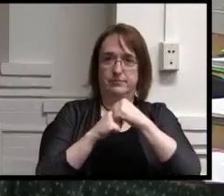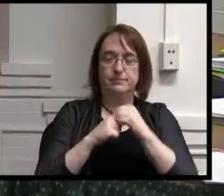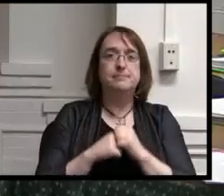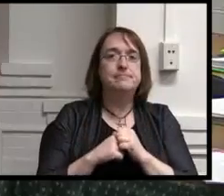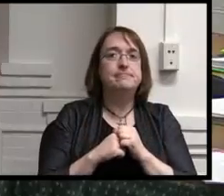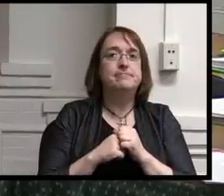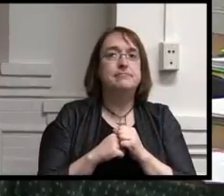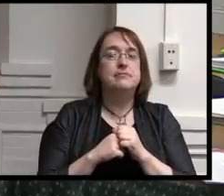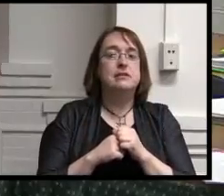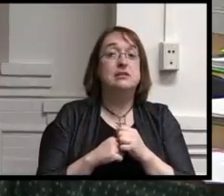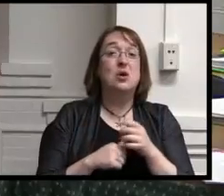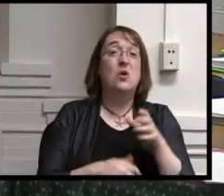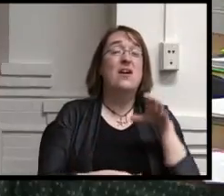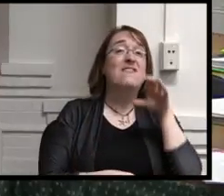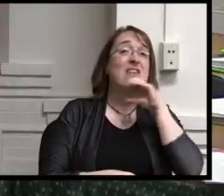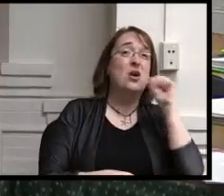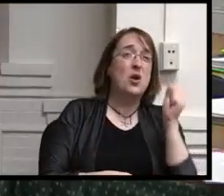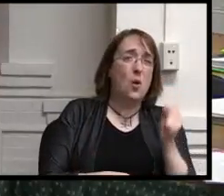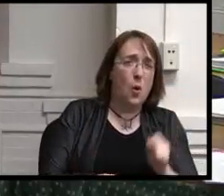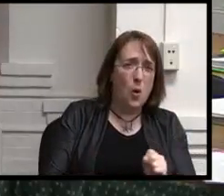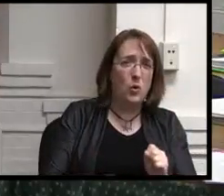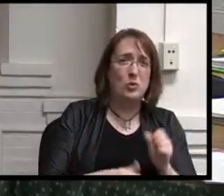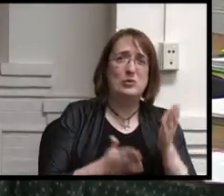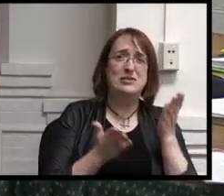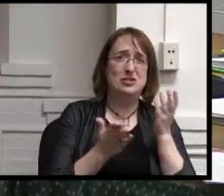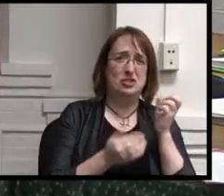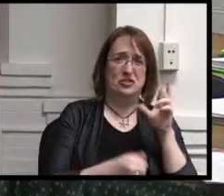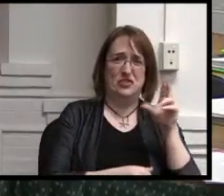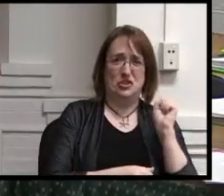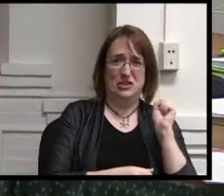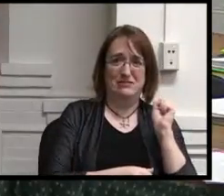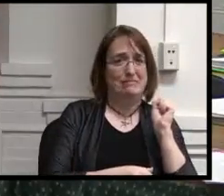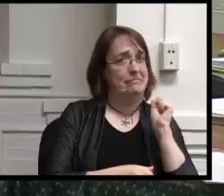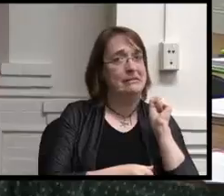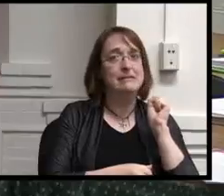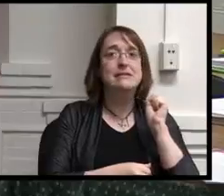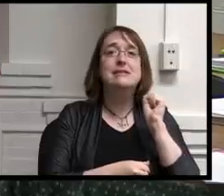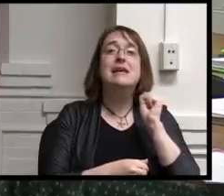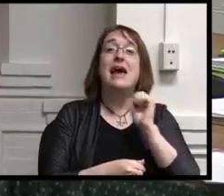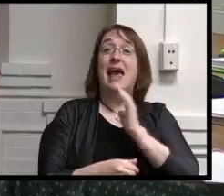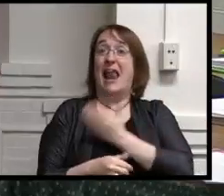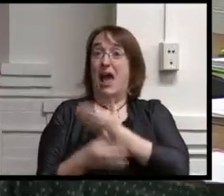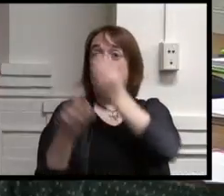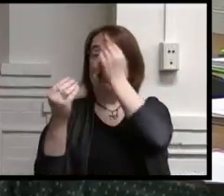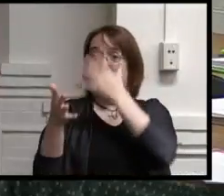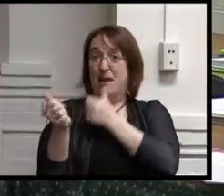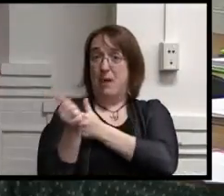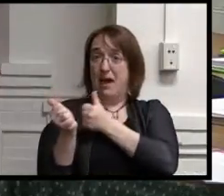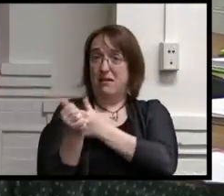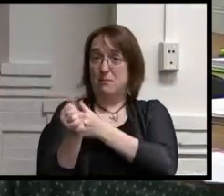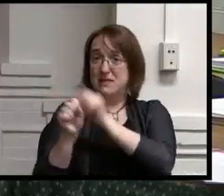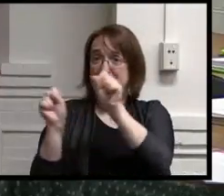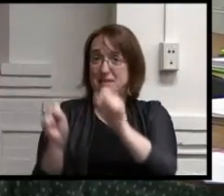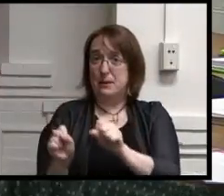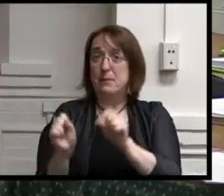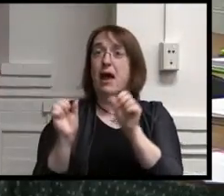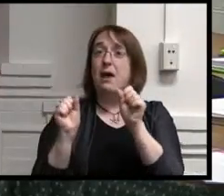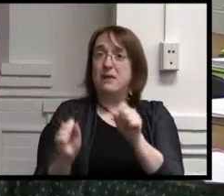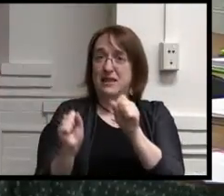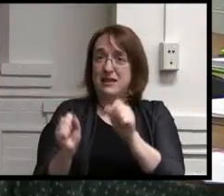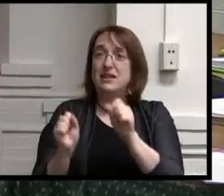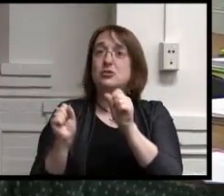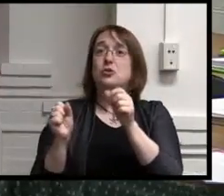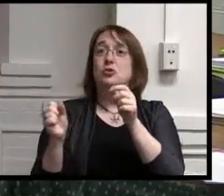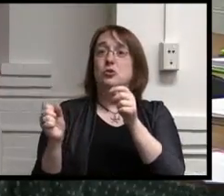We have old servers in most cases, and our data backup and ability to recover when we